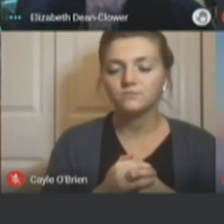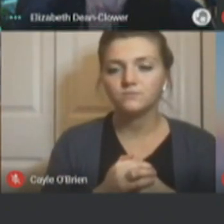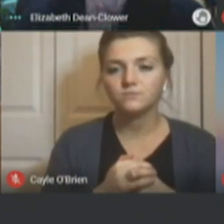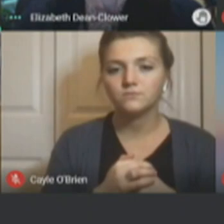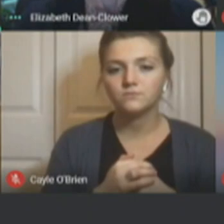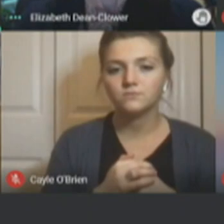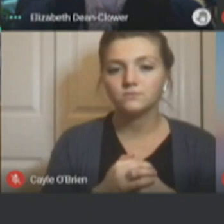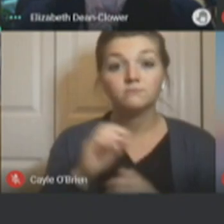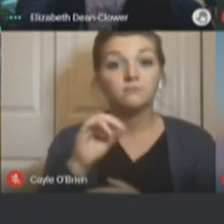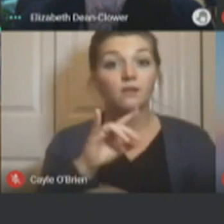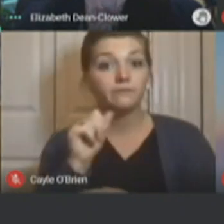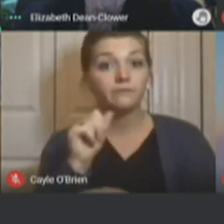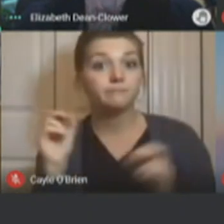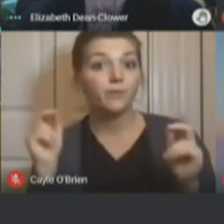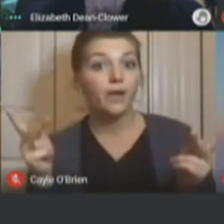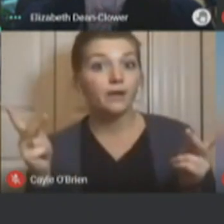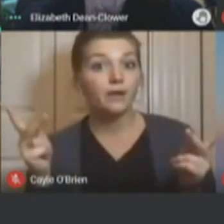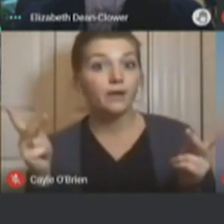Okay.